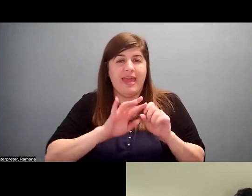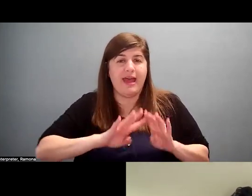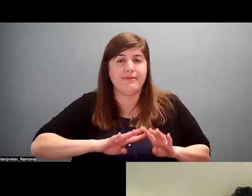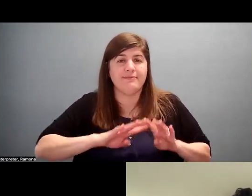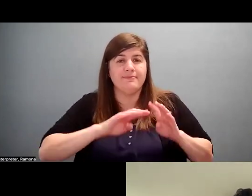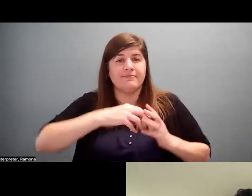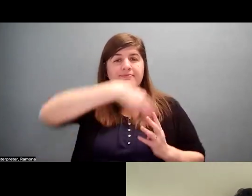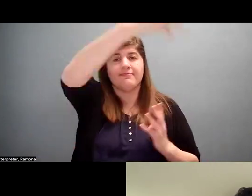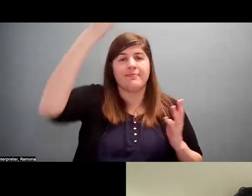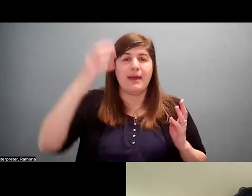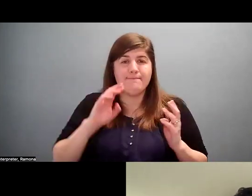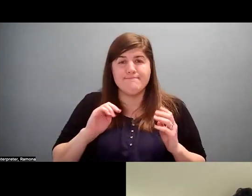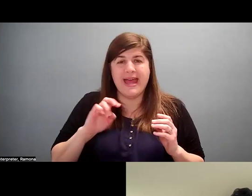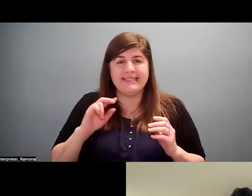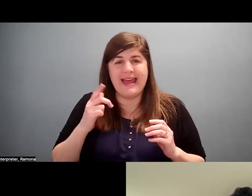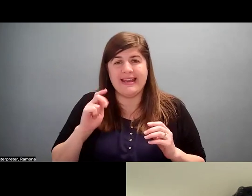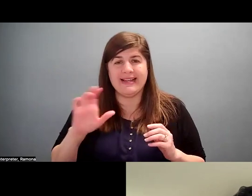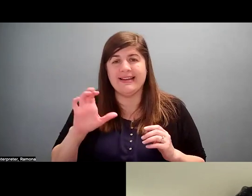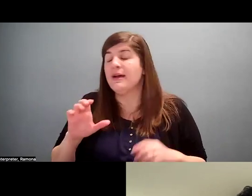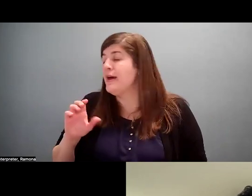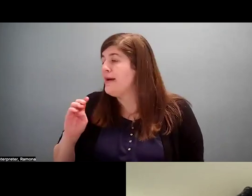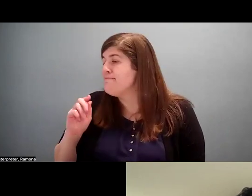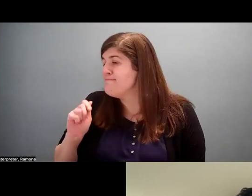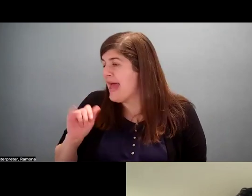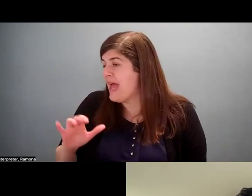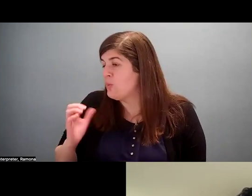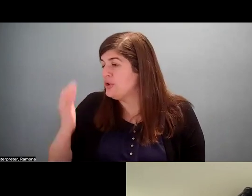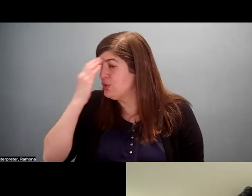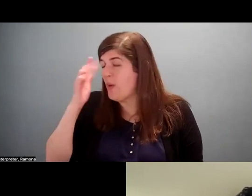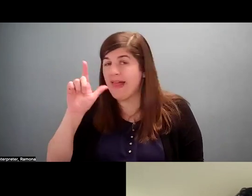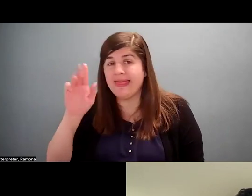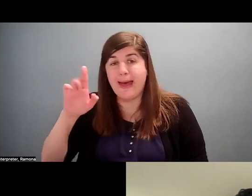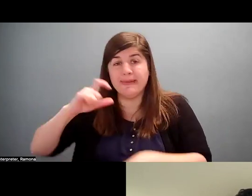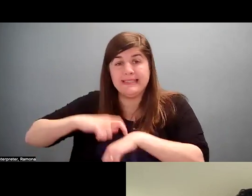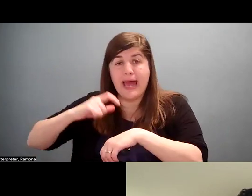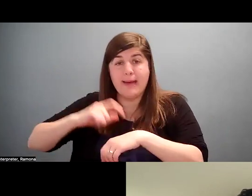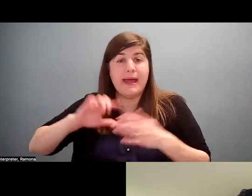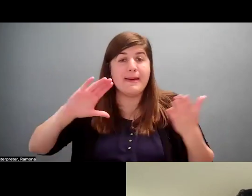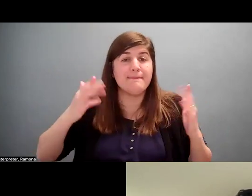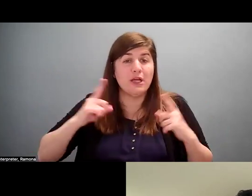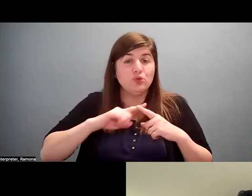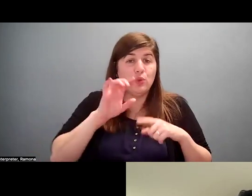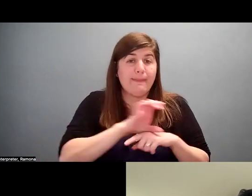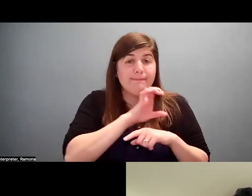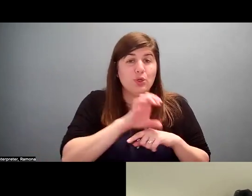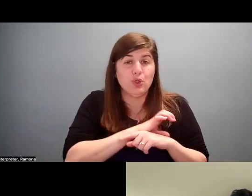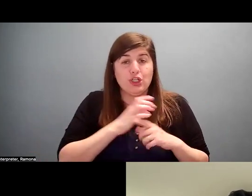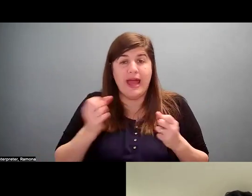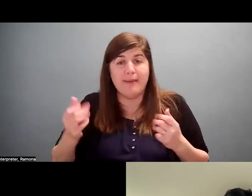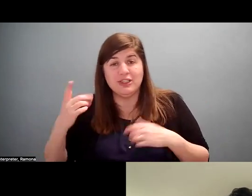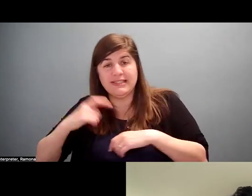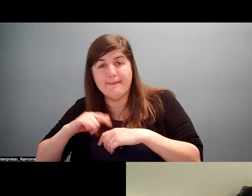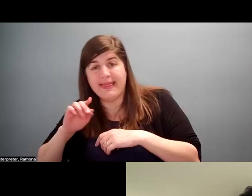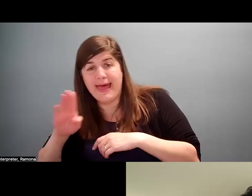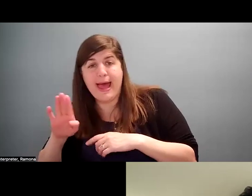magnetic lines. Cool. May wants to know, what is your lab time to computer time ratio at your job? I think